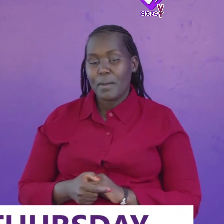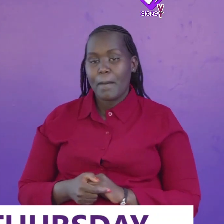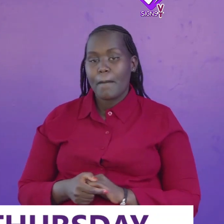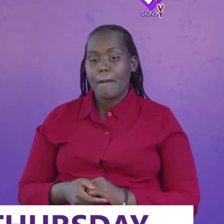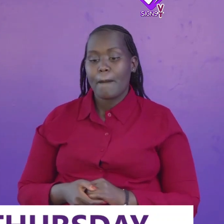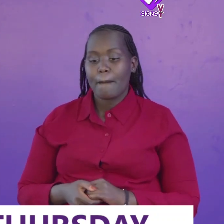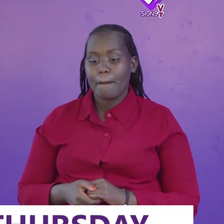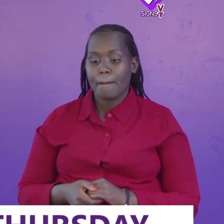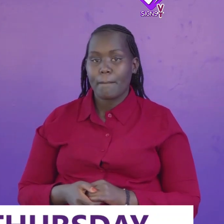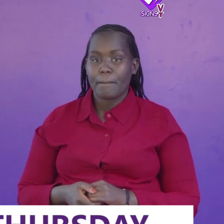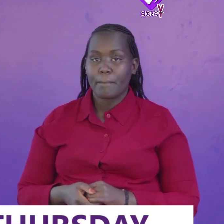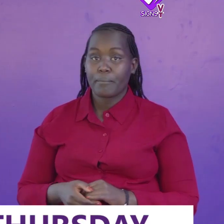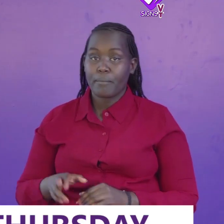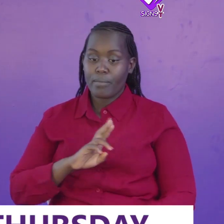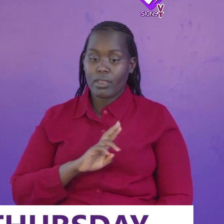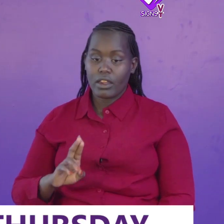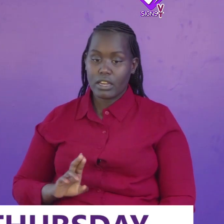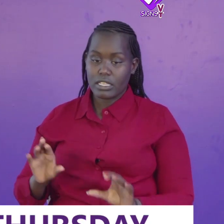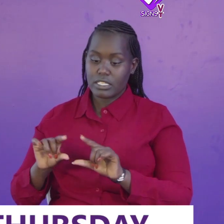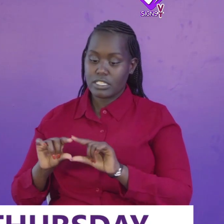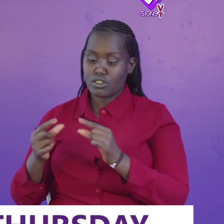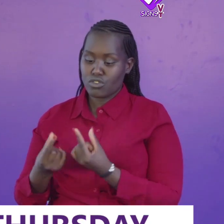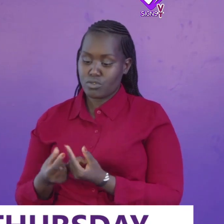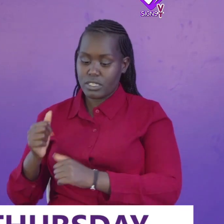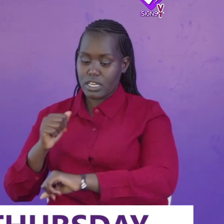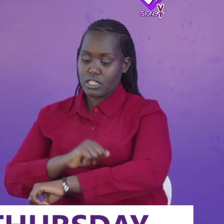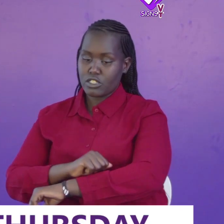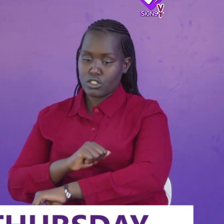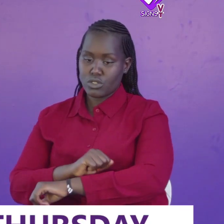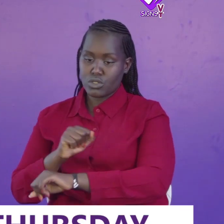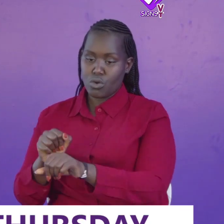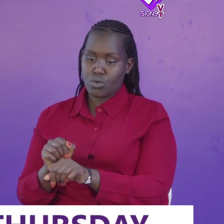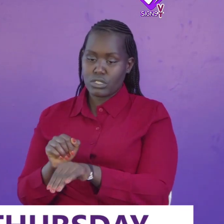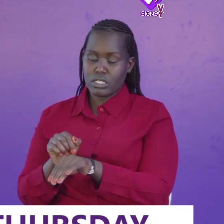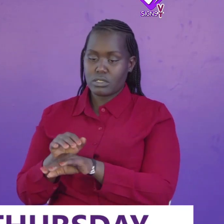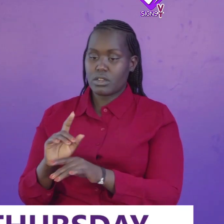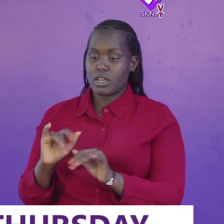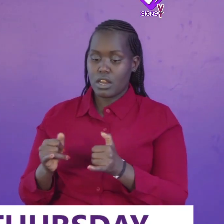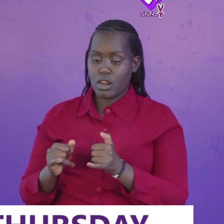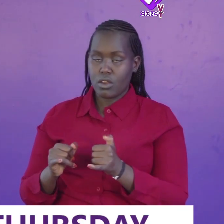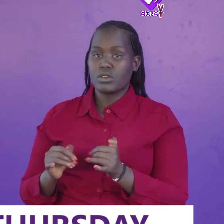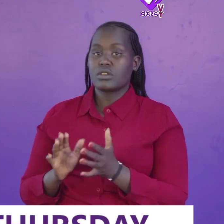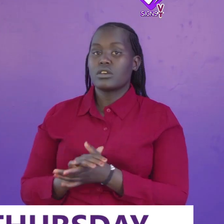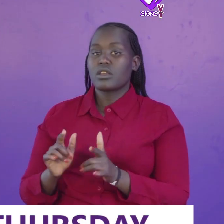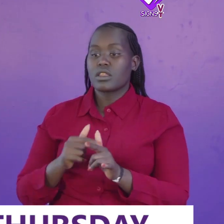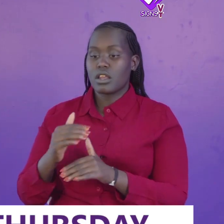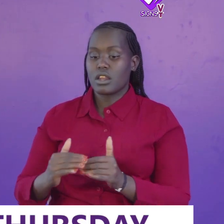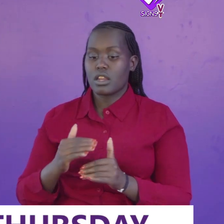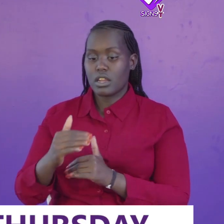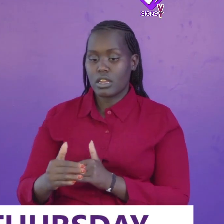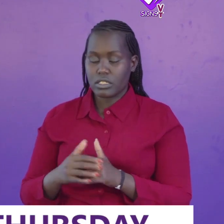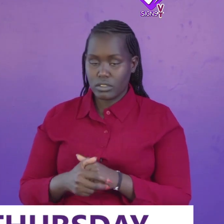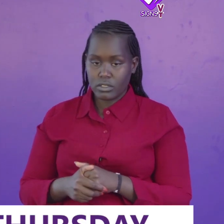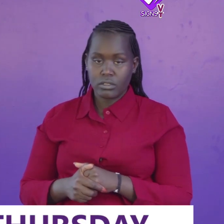Hi. Religious groups, hobby clubs and school PTAs spread news face to face. Aya twende next tunaweza relate